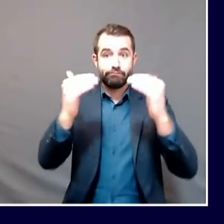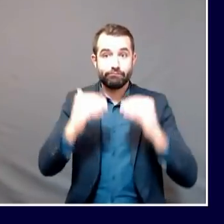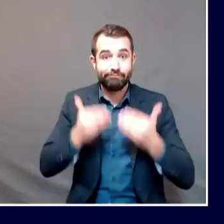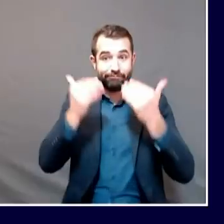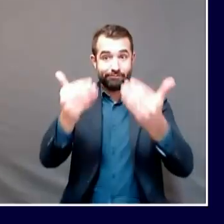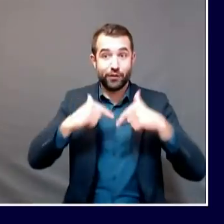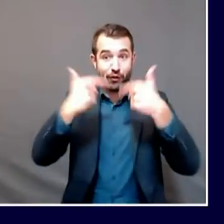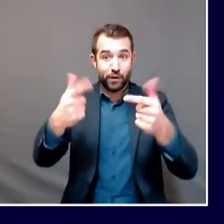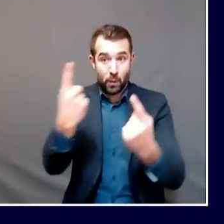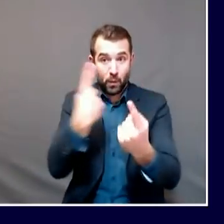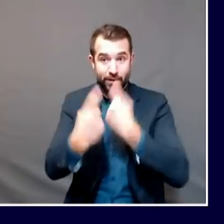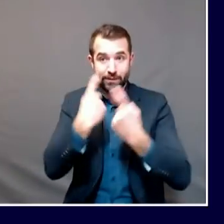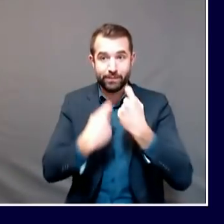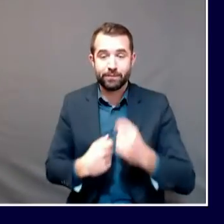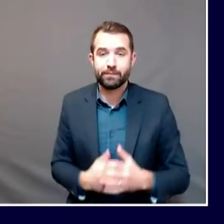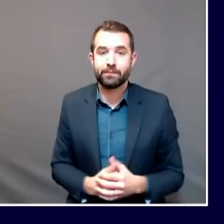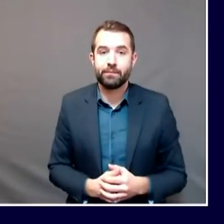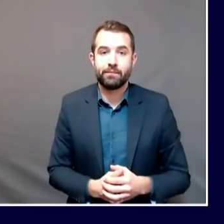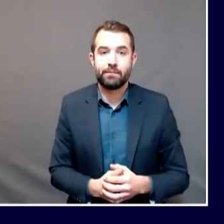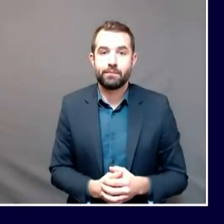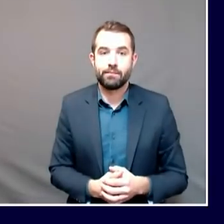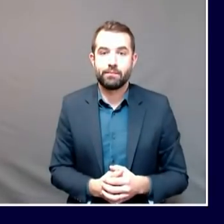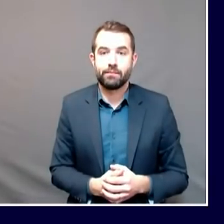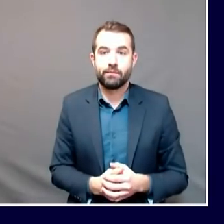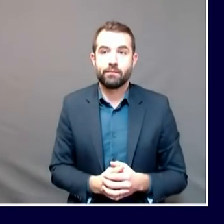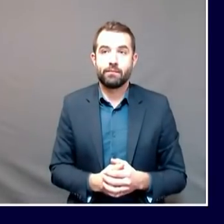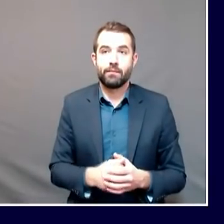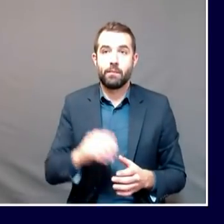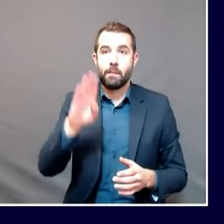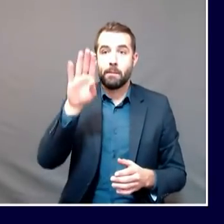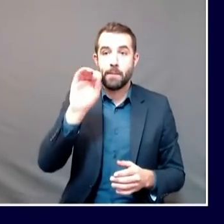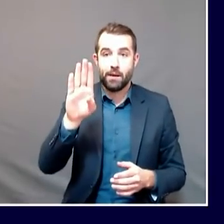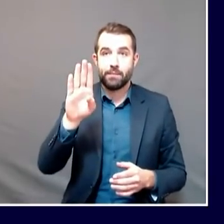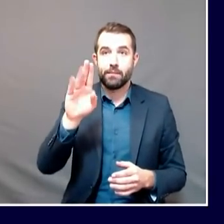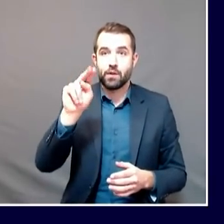The first question for the afternoon goes to Bob Evans from News Center.